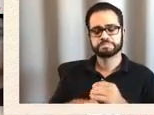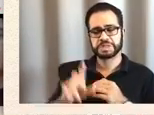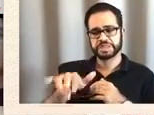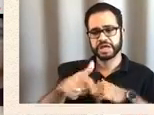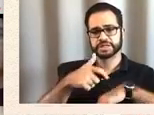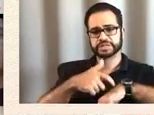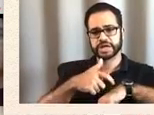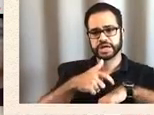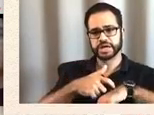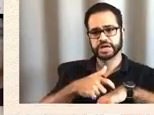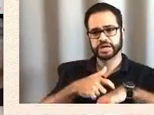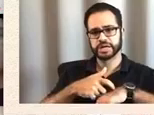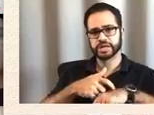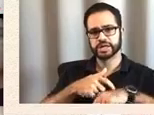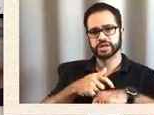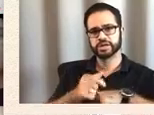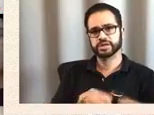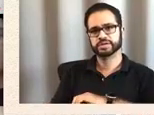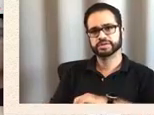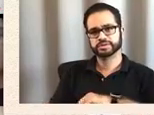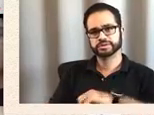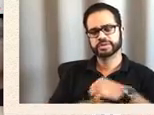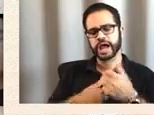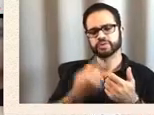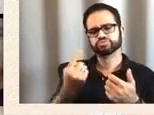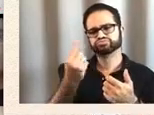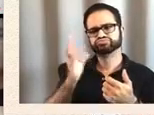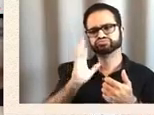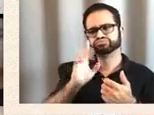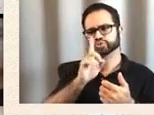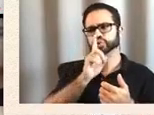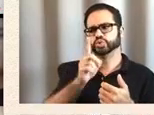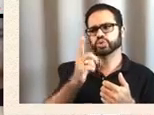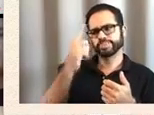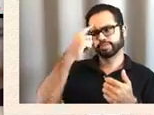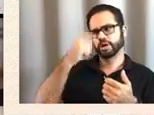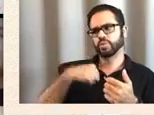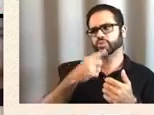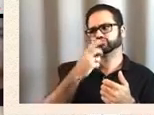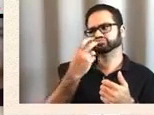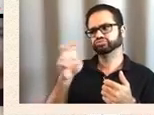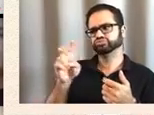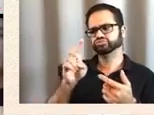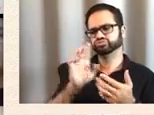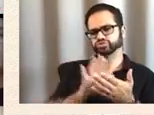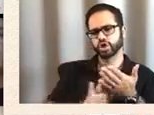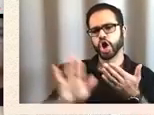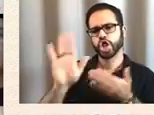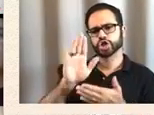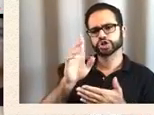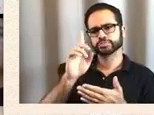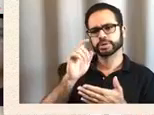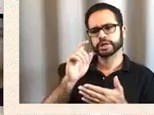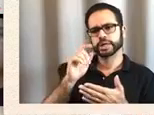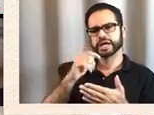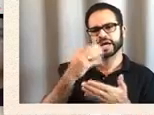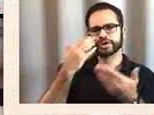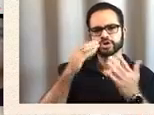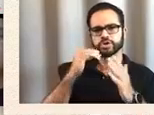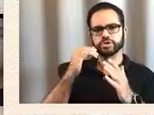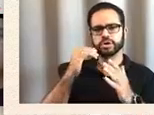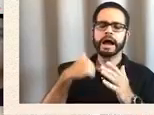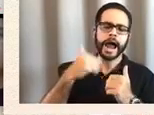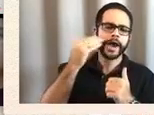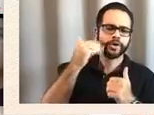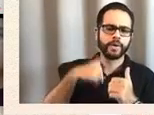was always pretty sure I was going to go to college just because I knew I would be academically qualified. I suppose that's